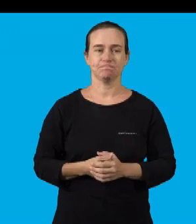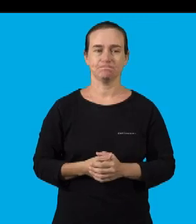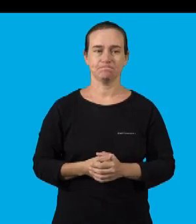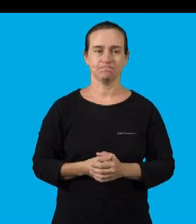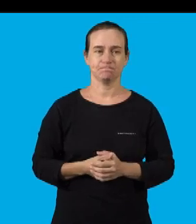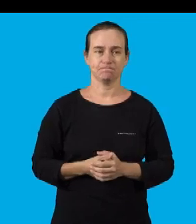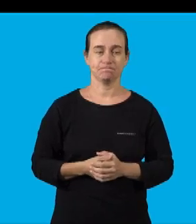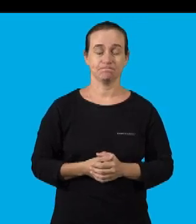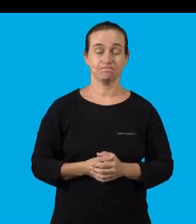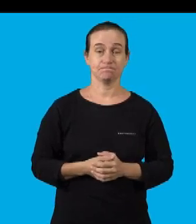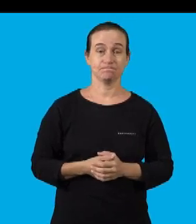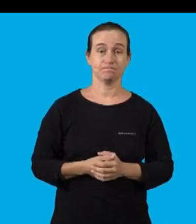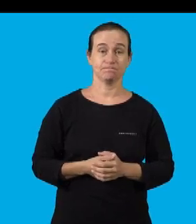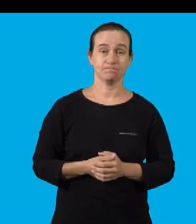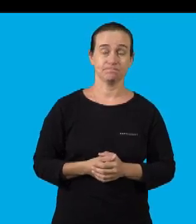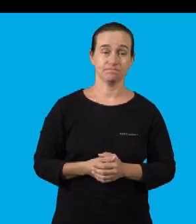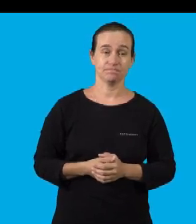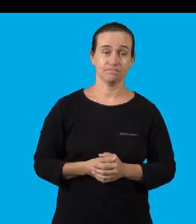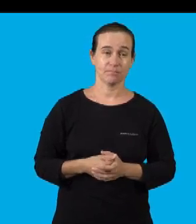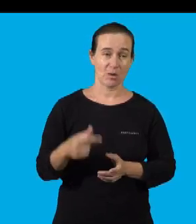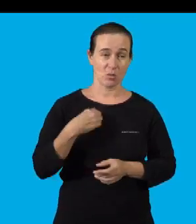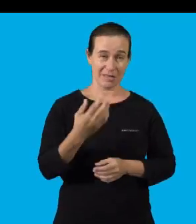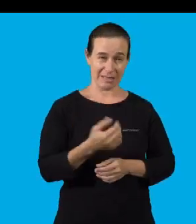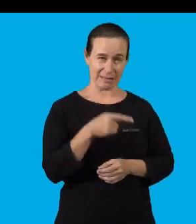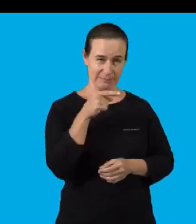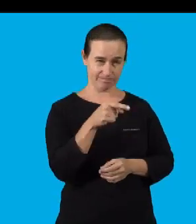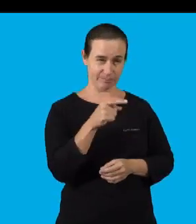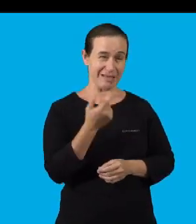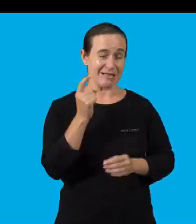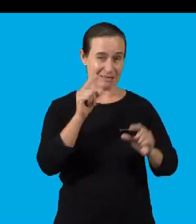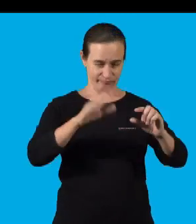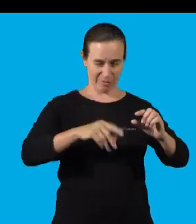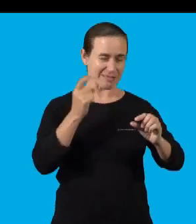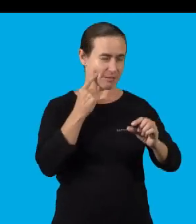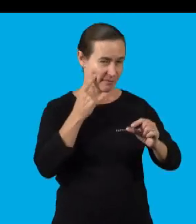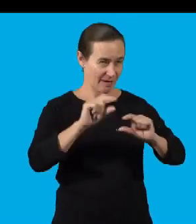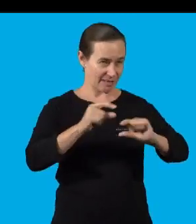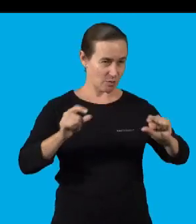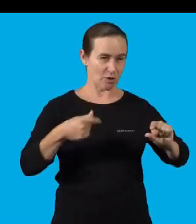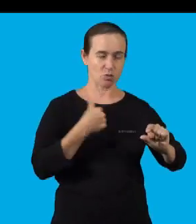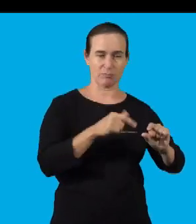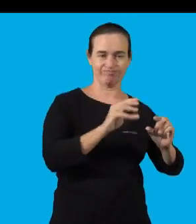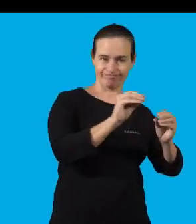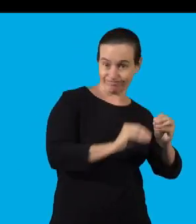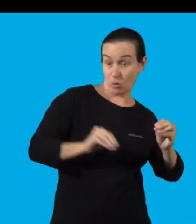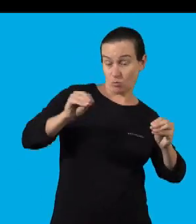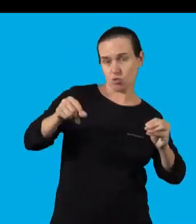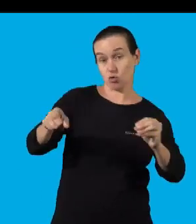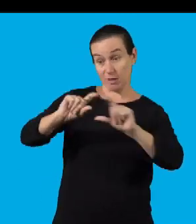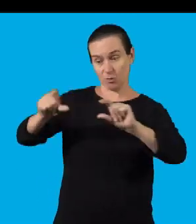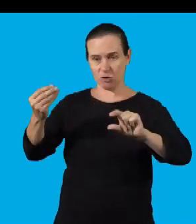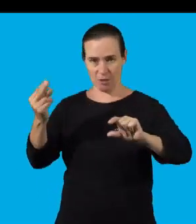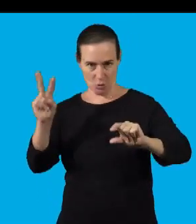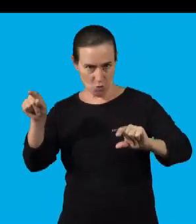equation. And as you know, with simultaneous, we're going to take that simplified equation and we're going to substitute it into